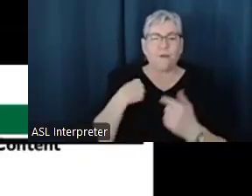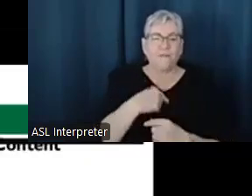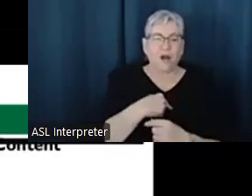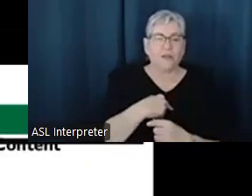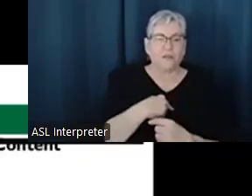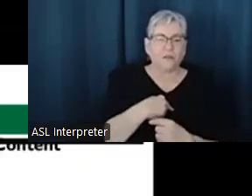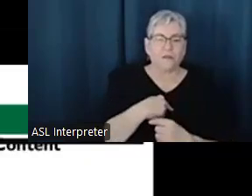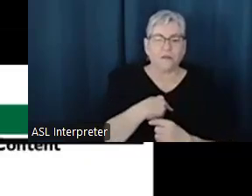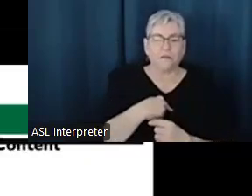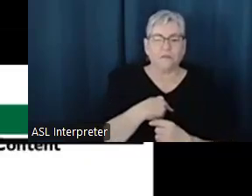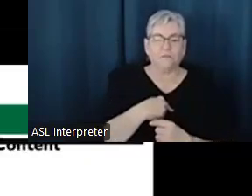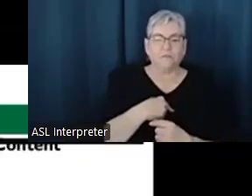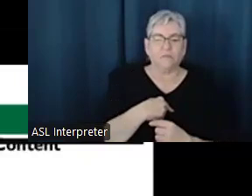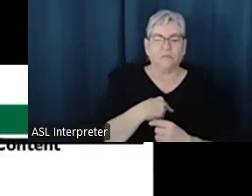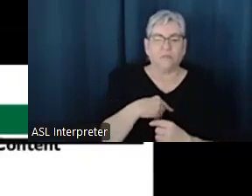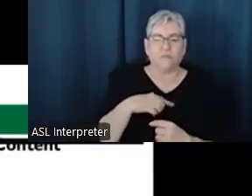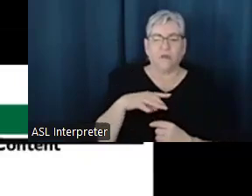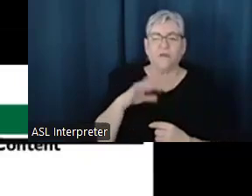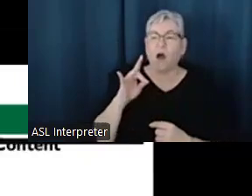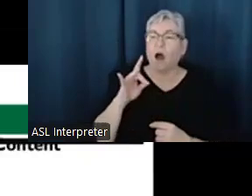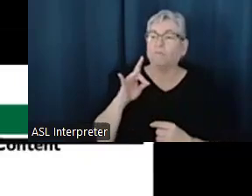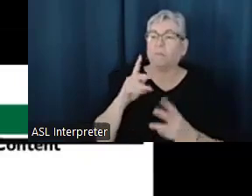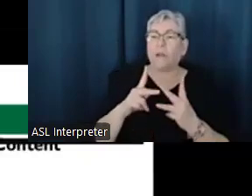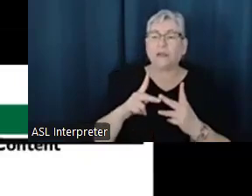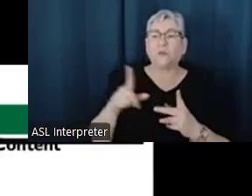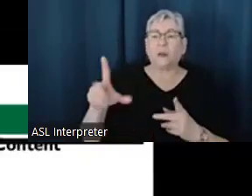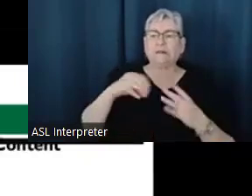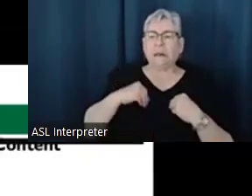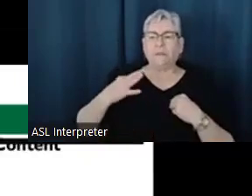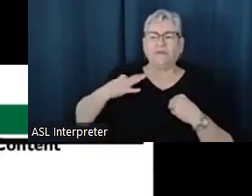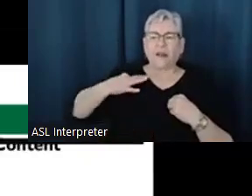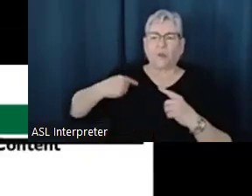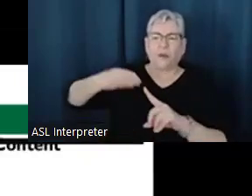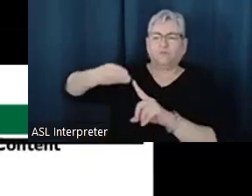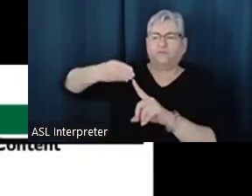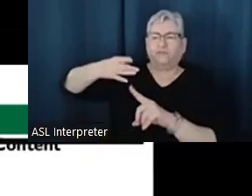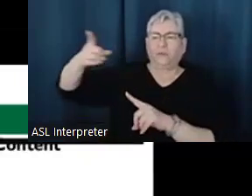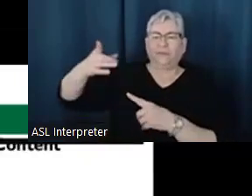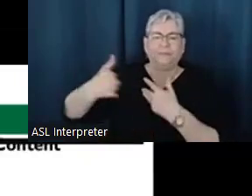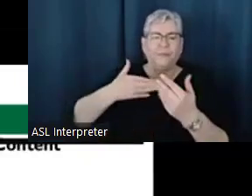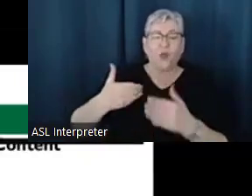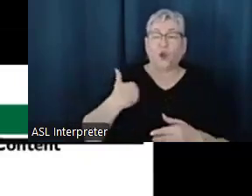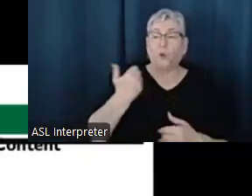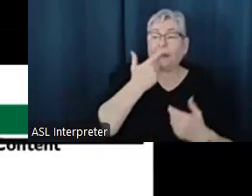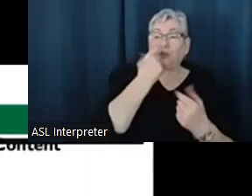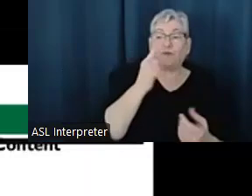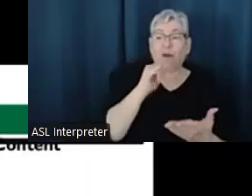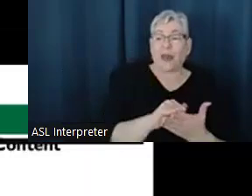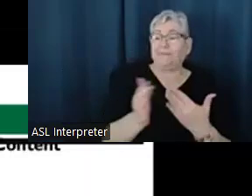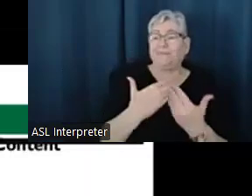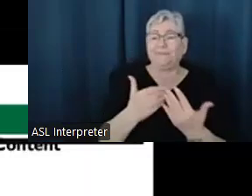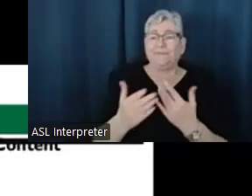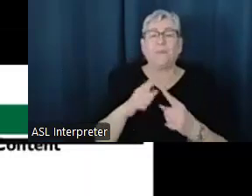will take volunteers and we just go to that place regardless of what our youth are interested in. But you really need to be thinking